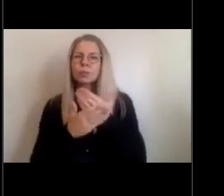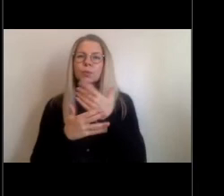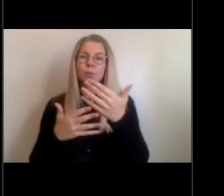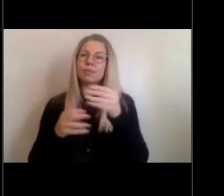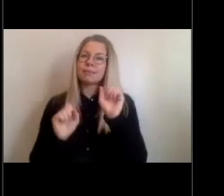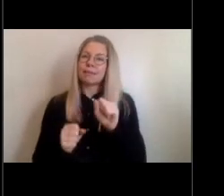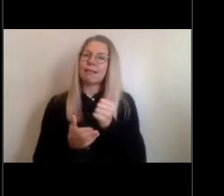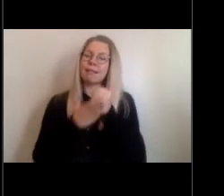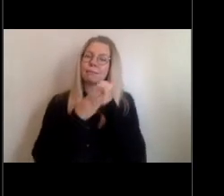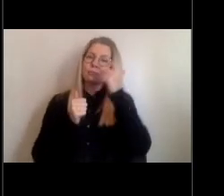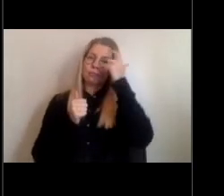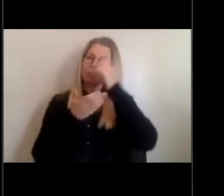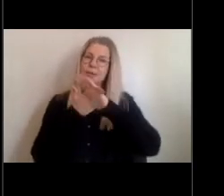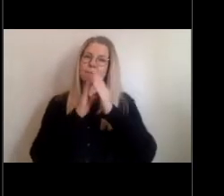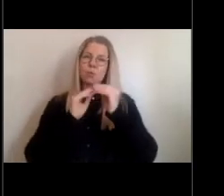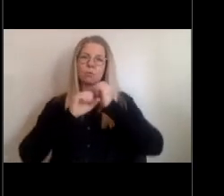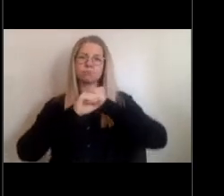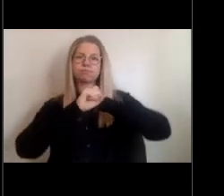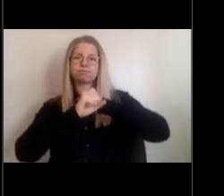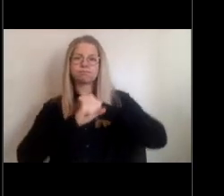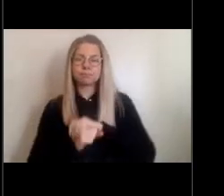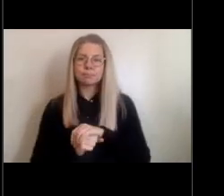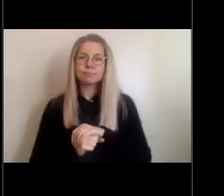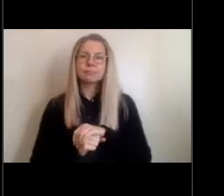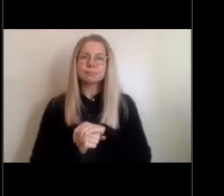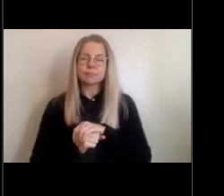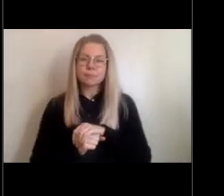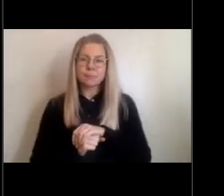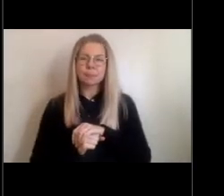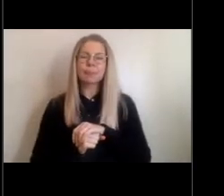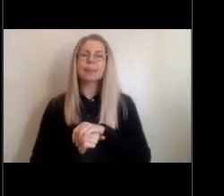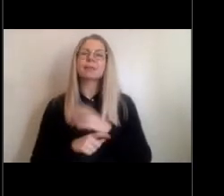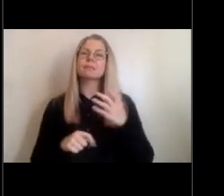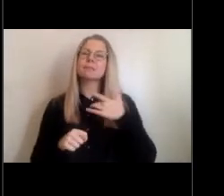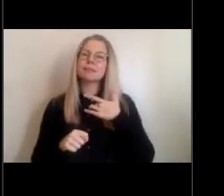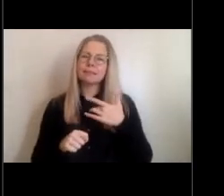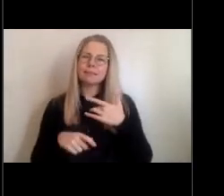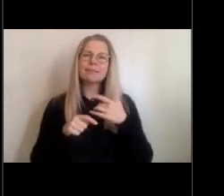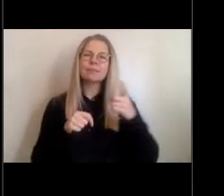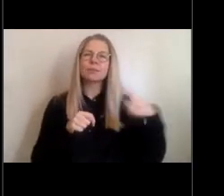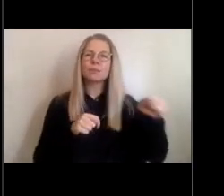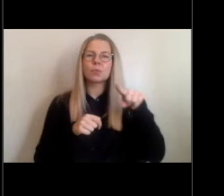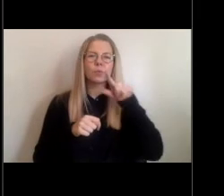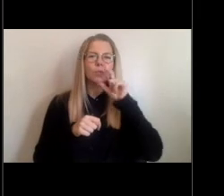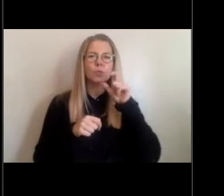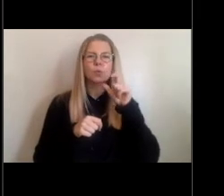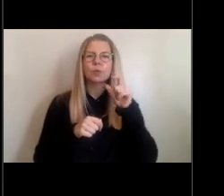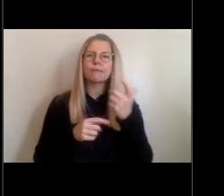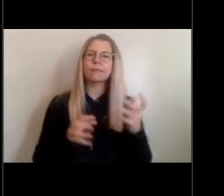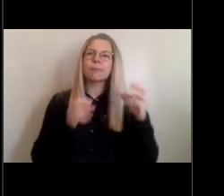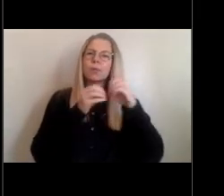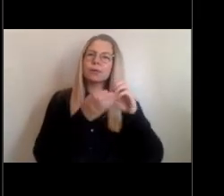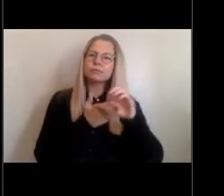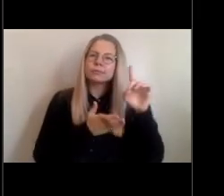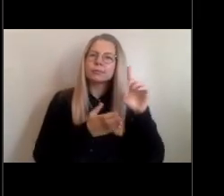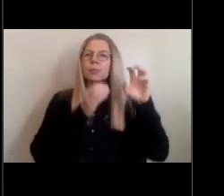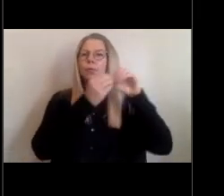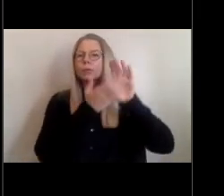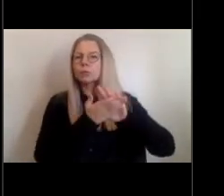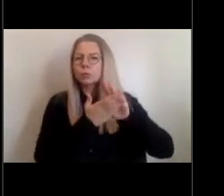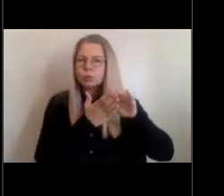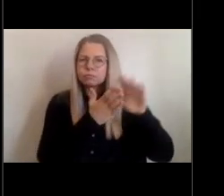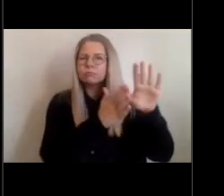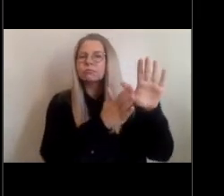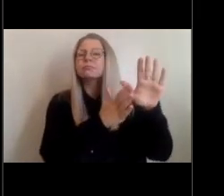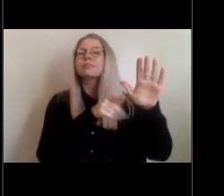in dementia that if you have a higher level of education generally through your life, your risk is lower. We think the reason for that may be just